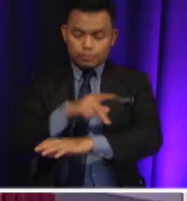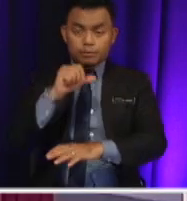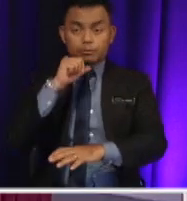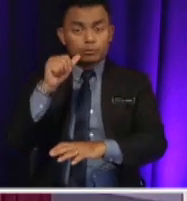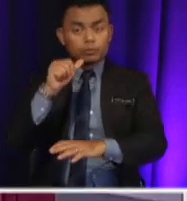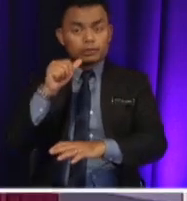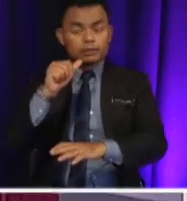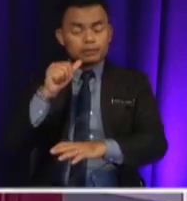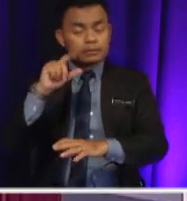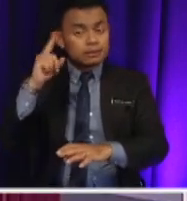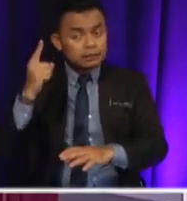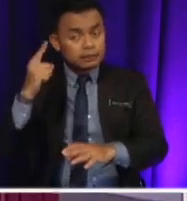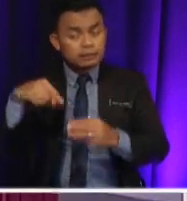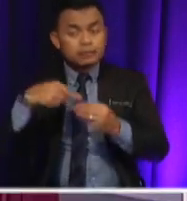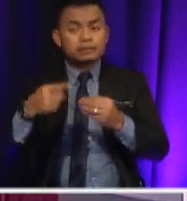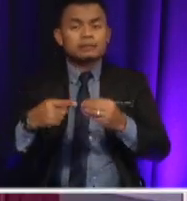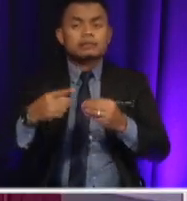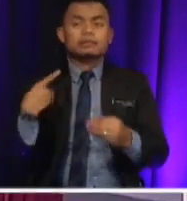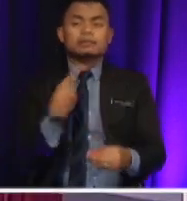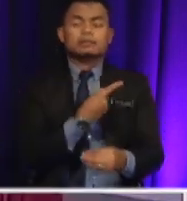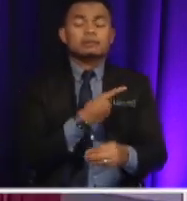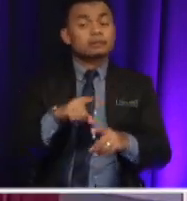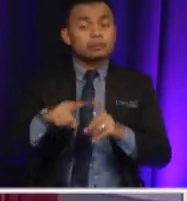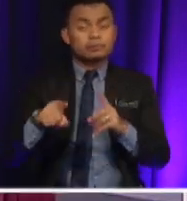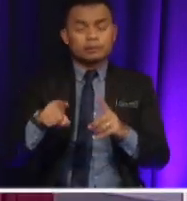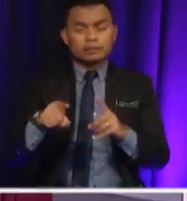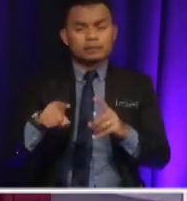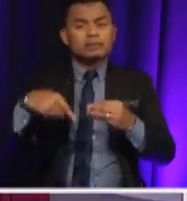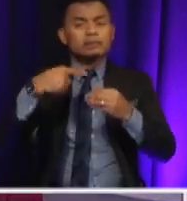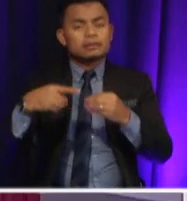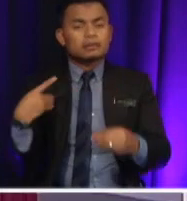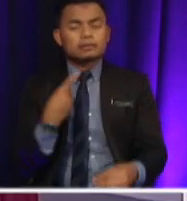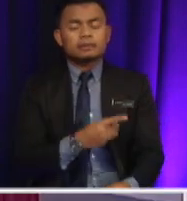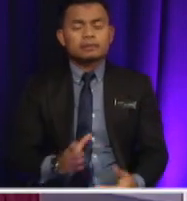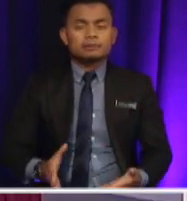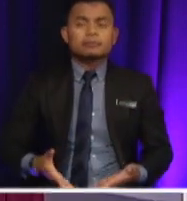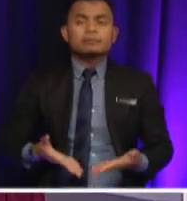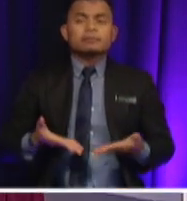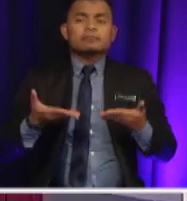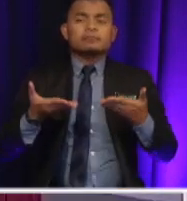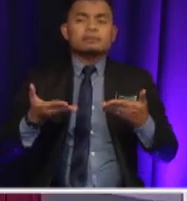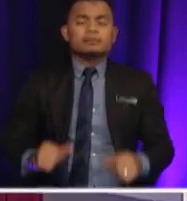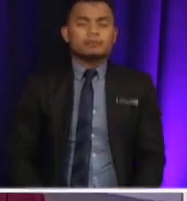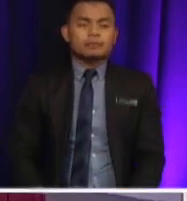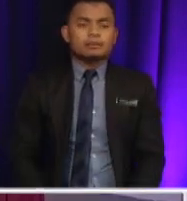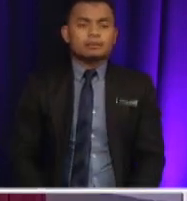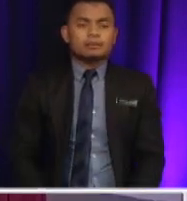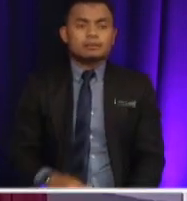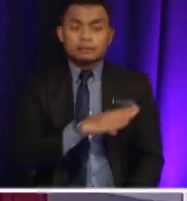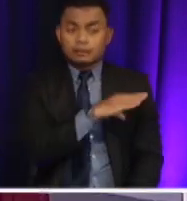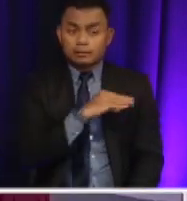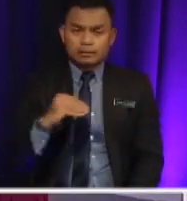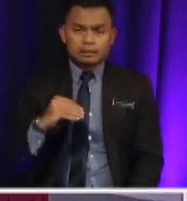also about us telling us to stop and think, take a breath. What